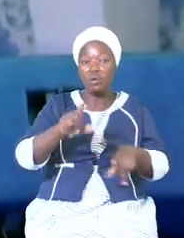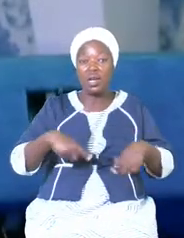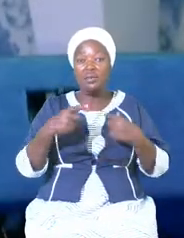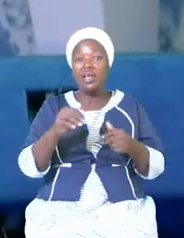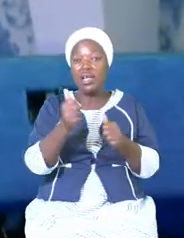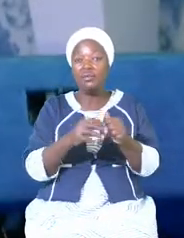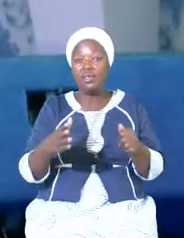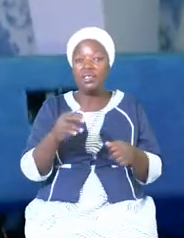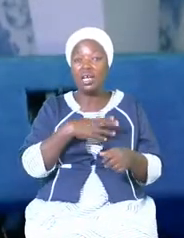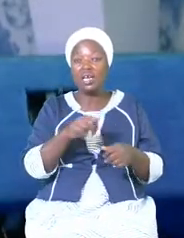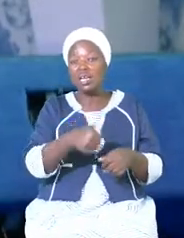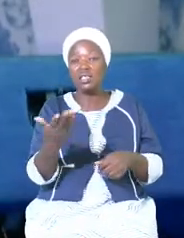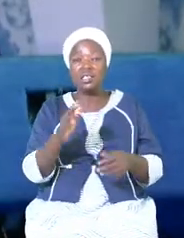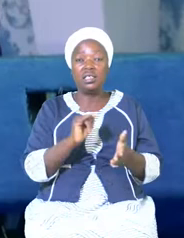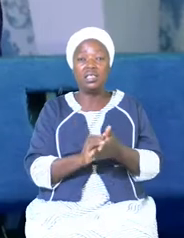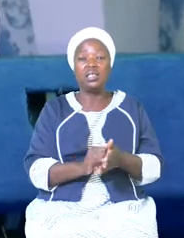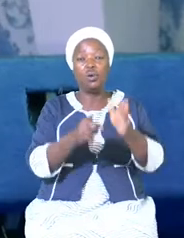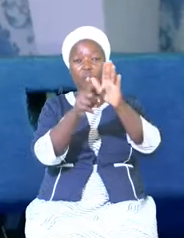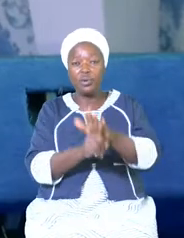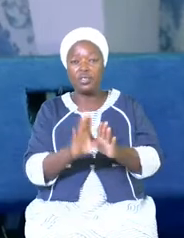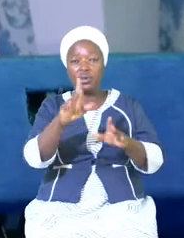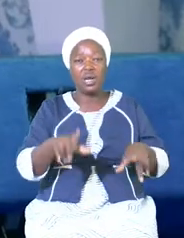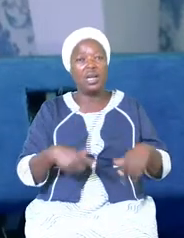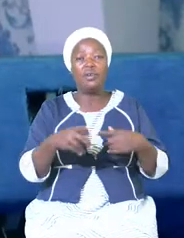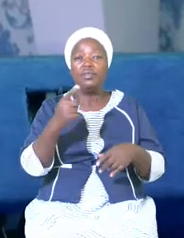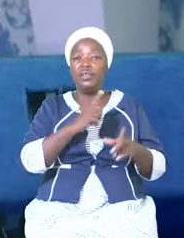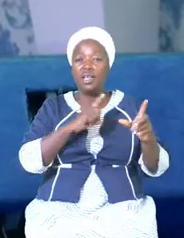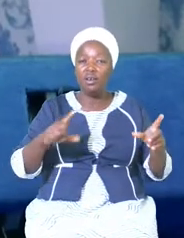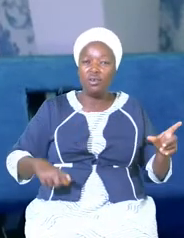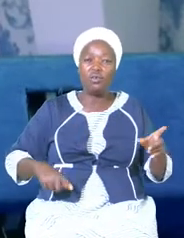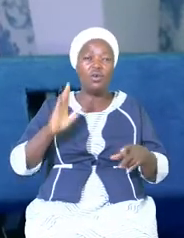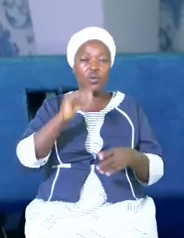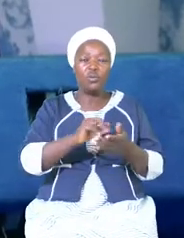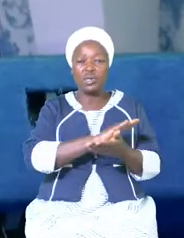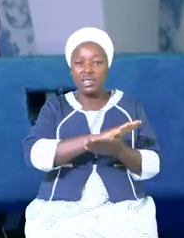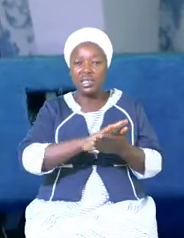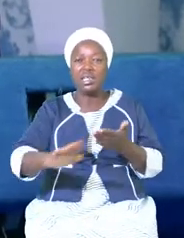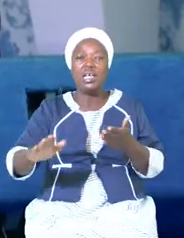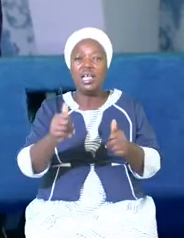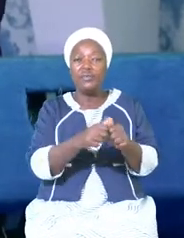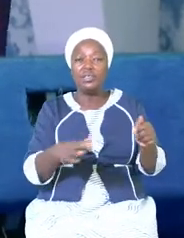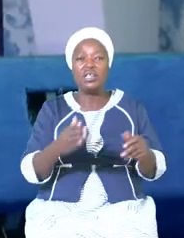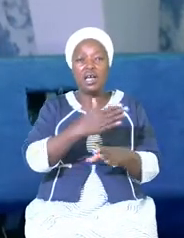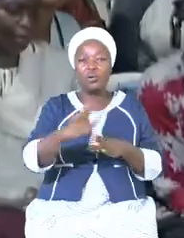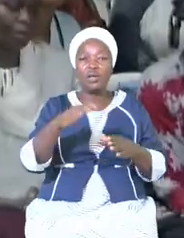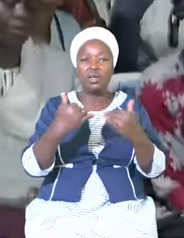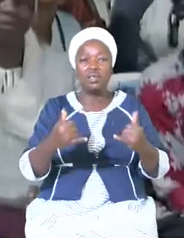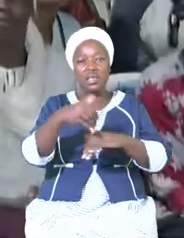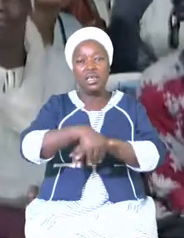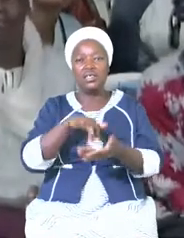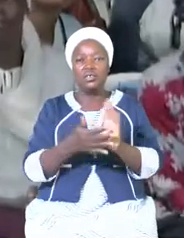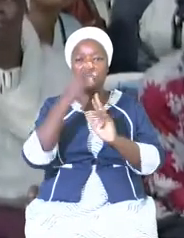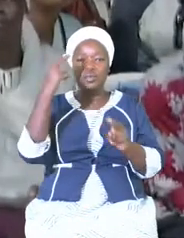and everything that oppressed your life, the Lord will clear everything away tonight in Jesus'